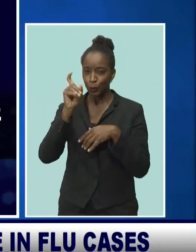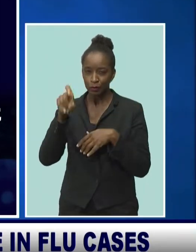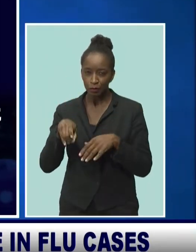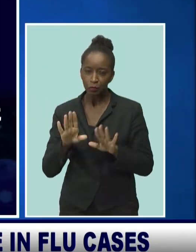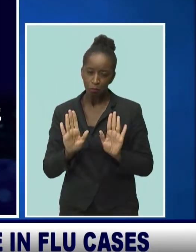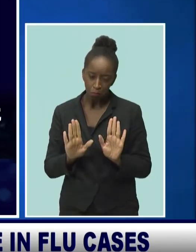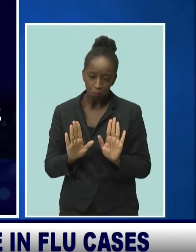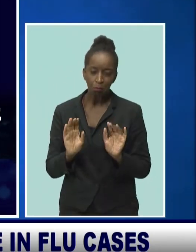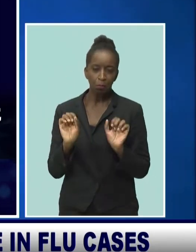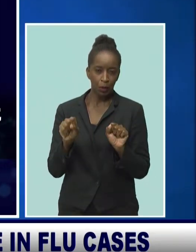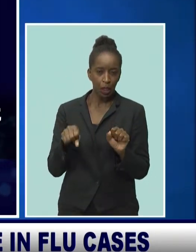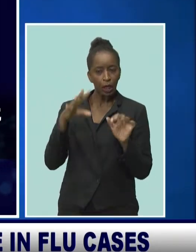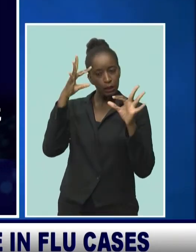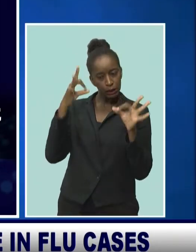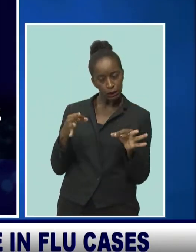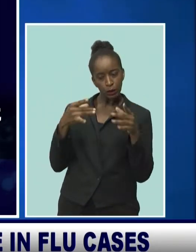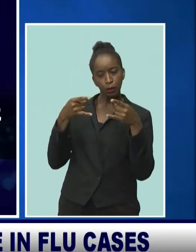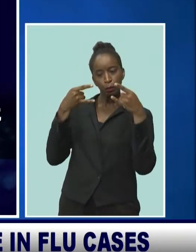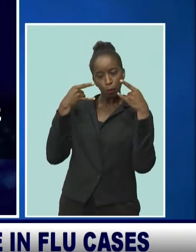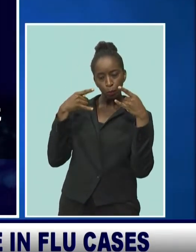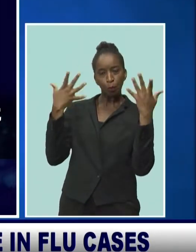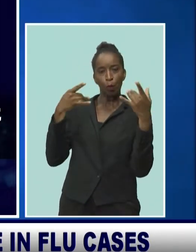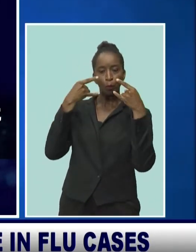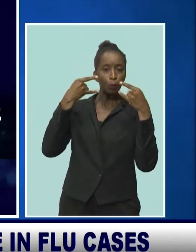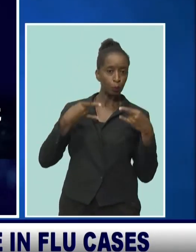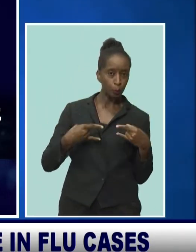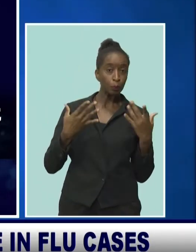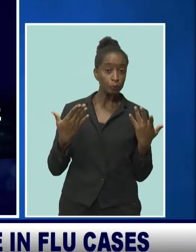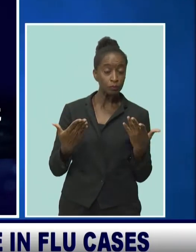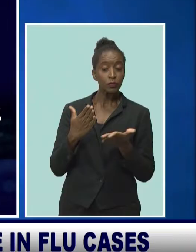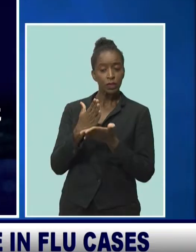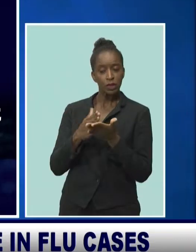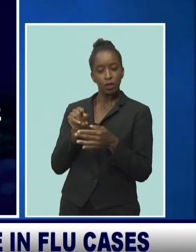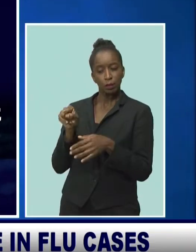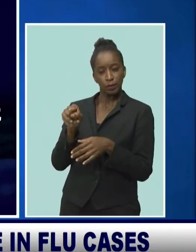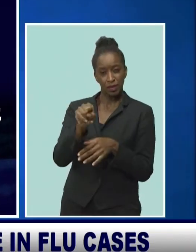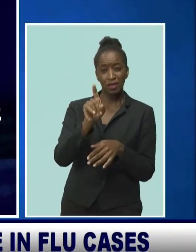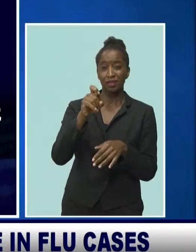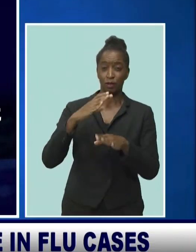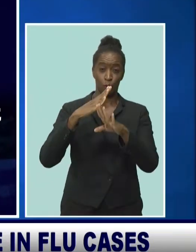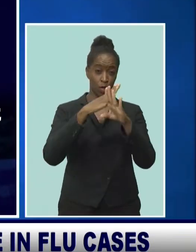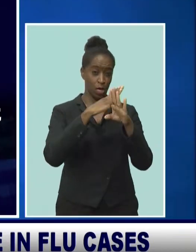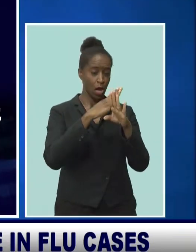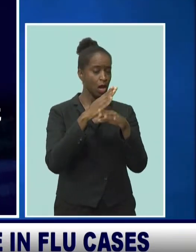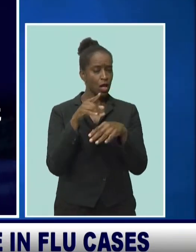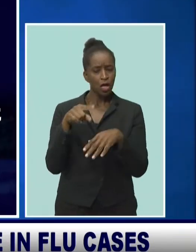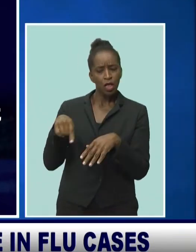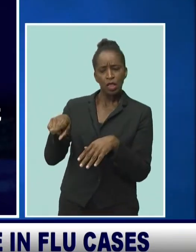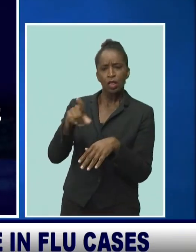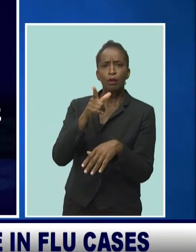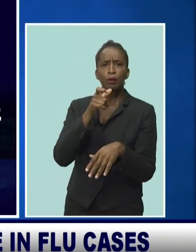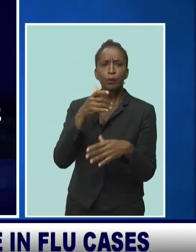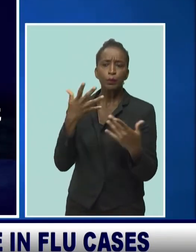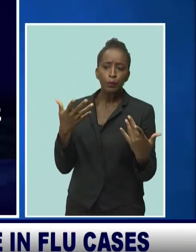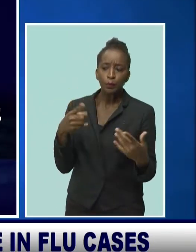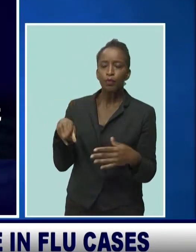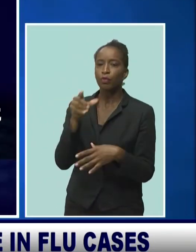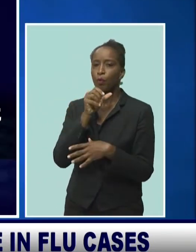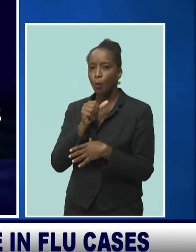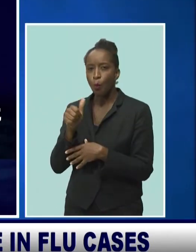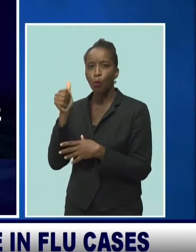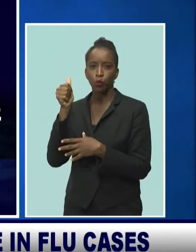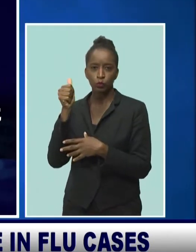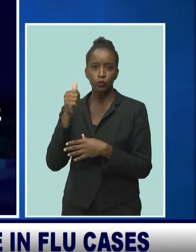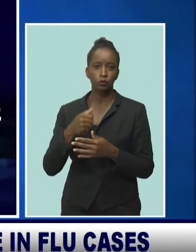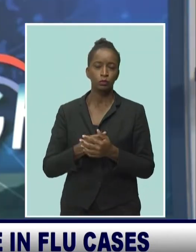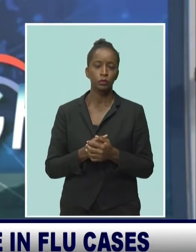to protect themselves a bit more than others. So those include the elderly and persons with non-communicable disease.